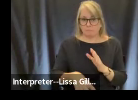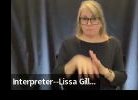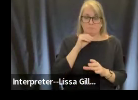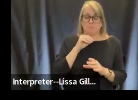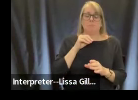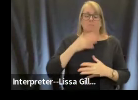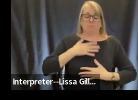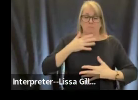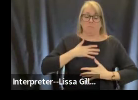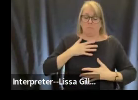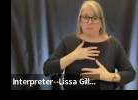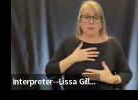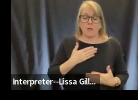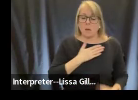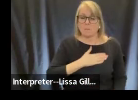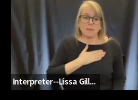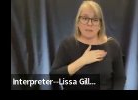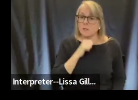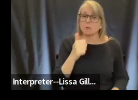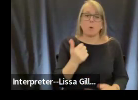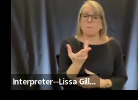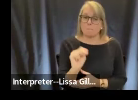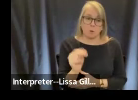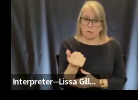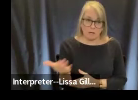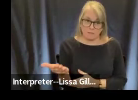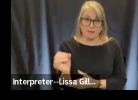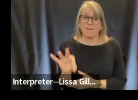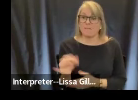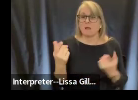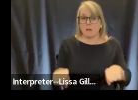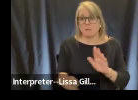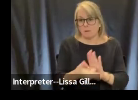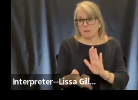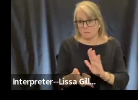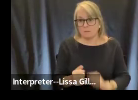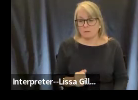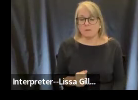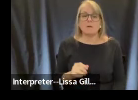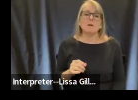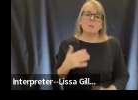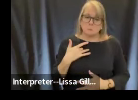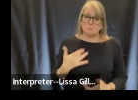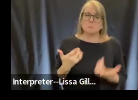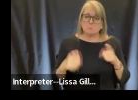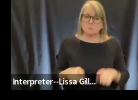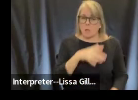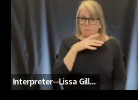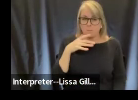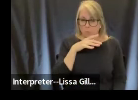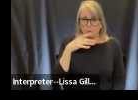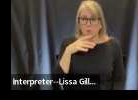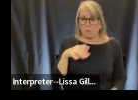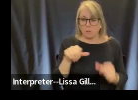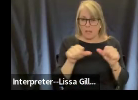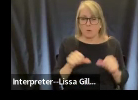don't burn anything. And that's, of course, outside of your home. And that's for those who generally live in rural areas that like to, clean